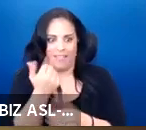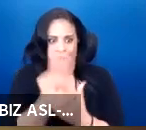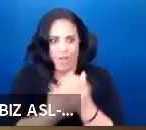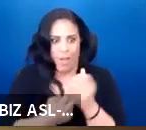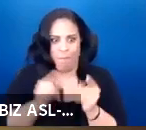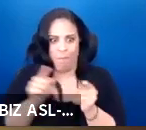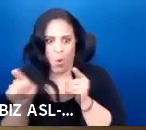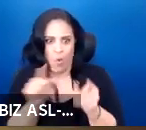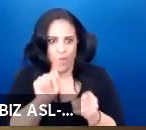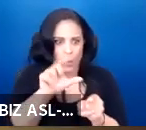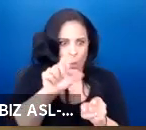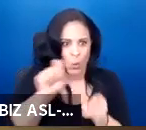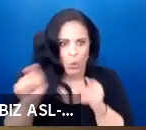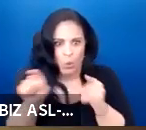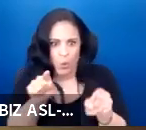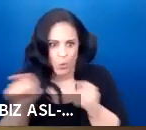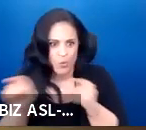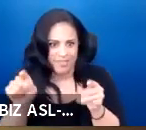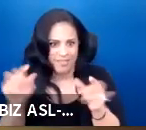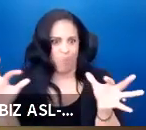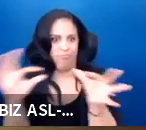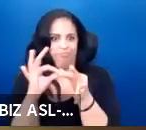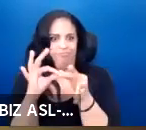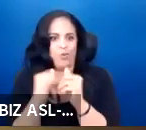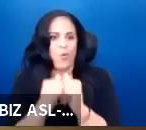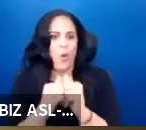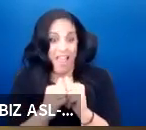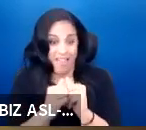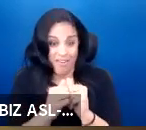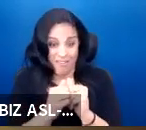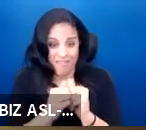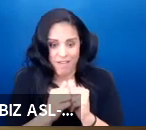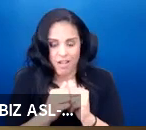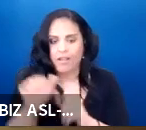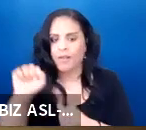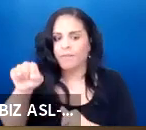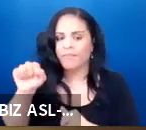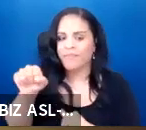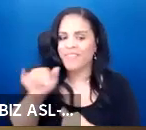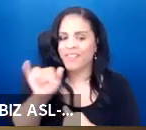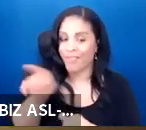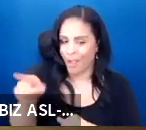best of both worlds needs to come together, you know? And like actually, as you were saying,